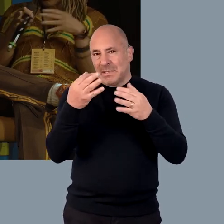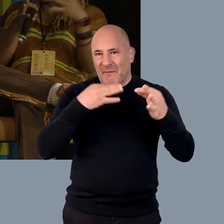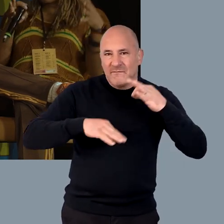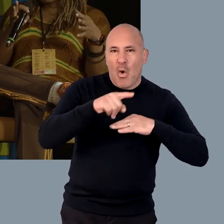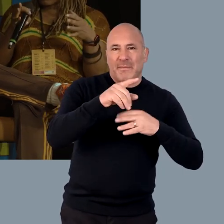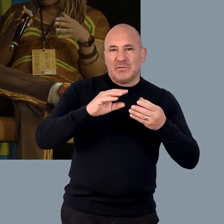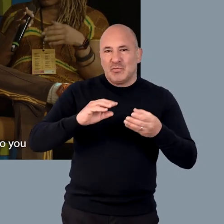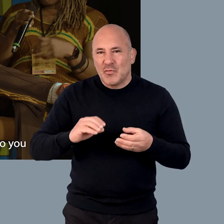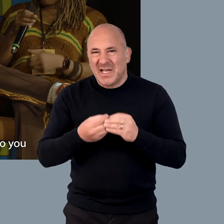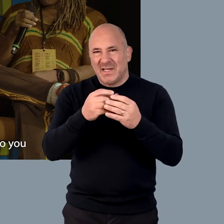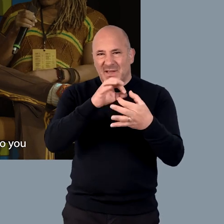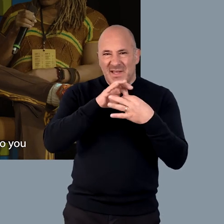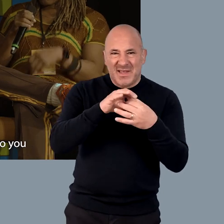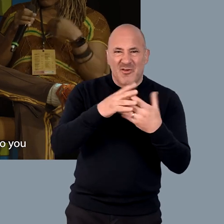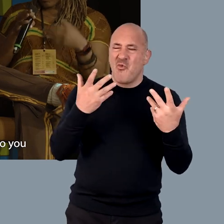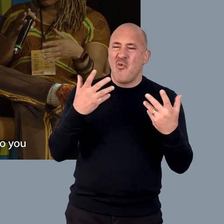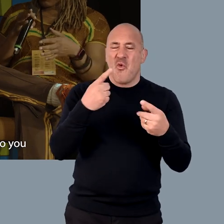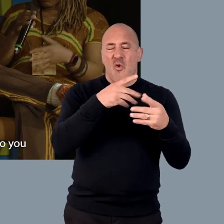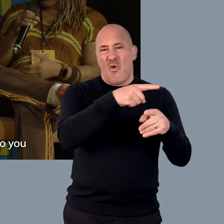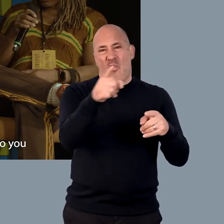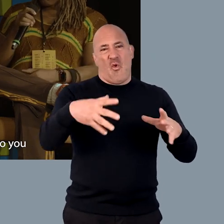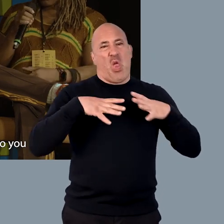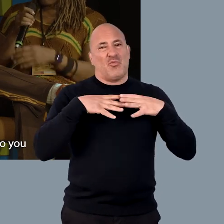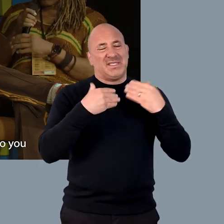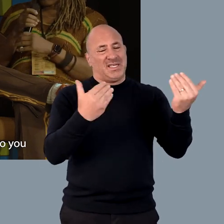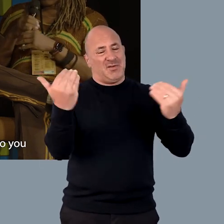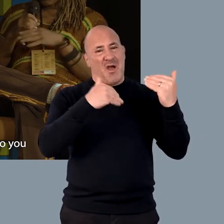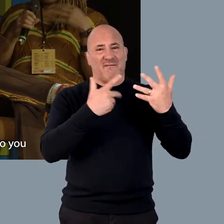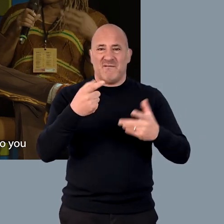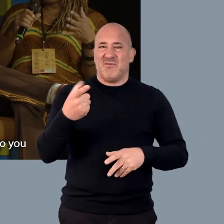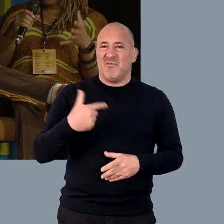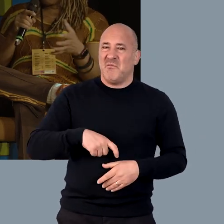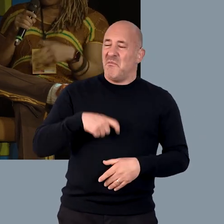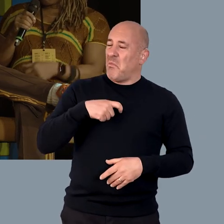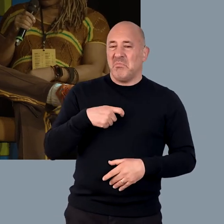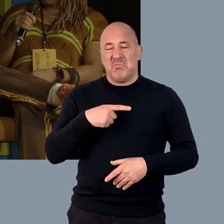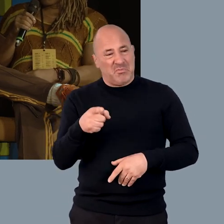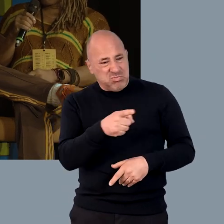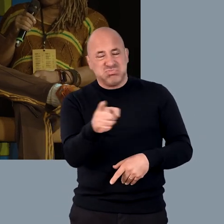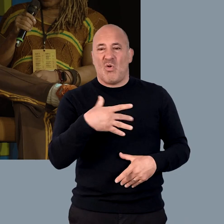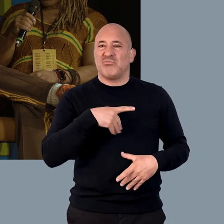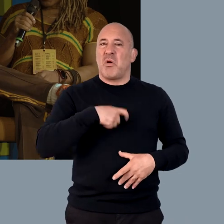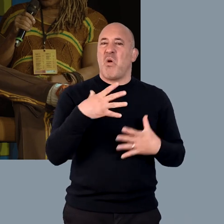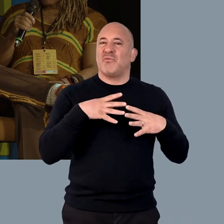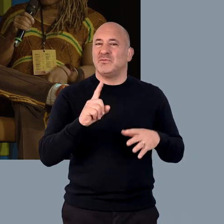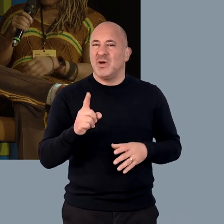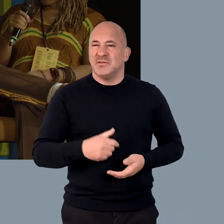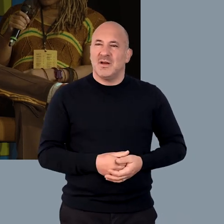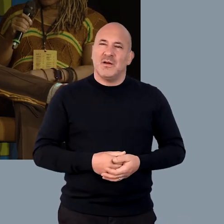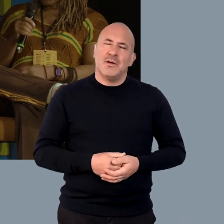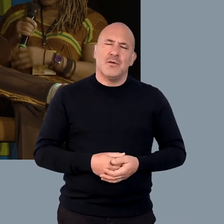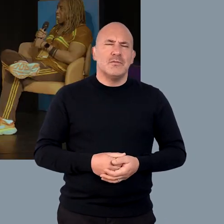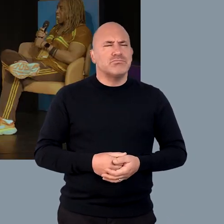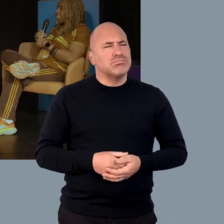To heal in the performers and the creatives that you're working with or do they come to you feeling quite confident already or